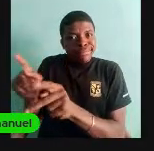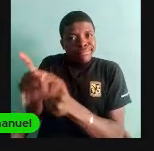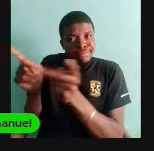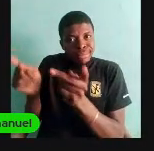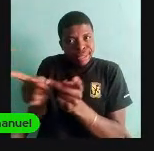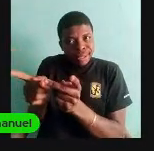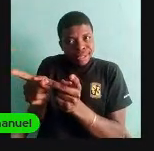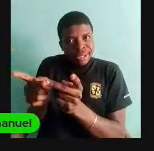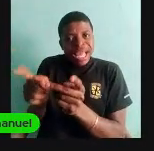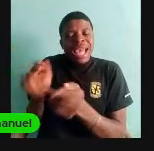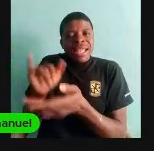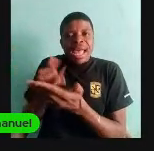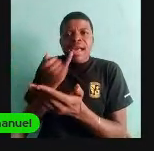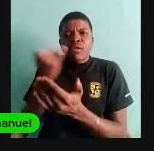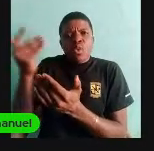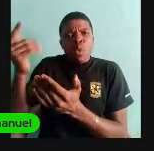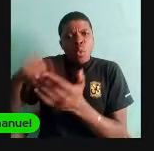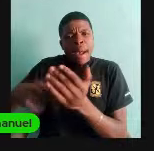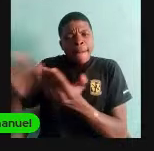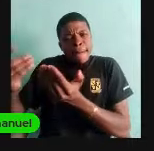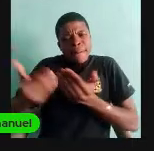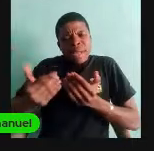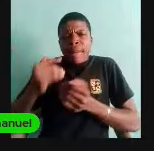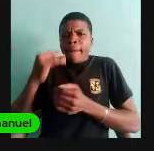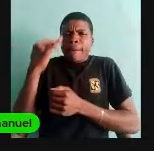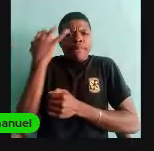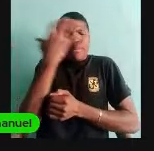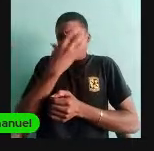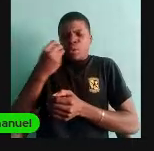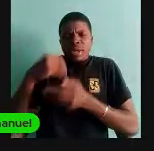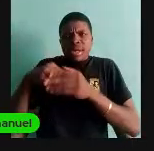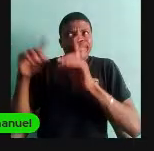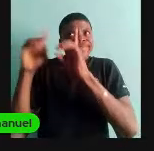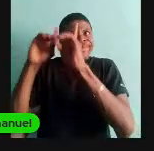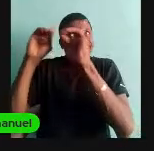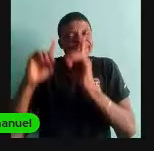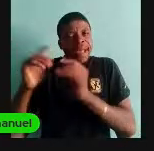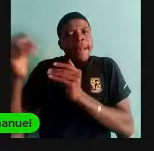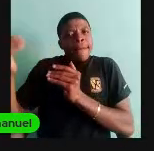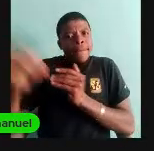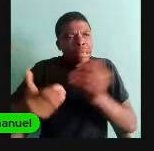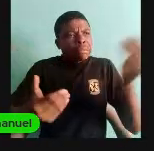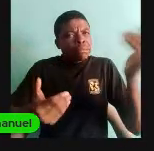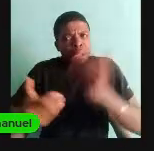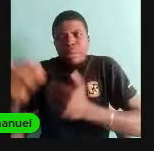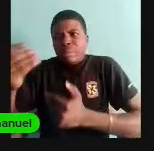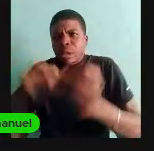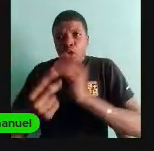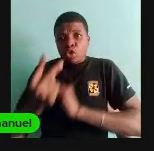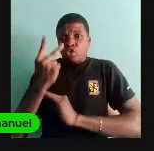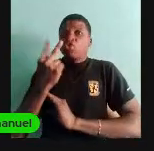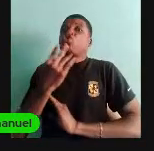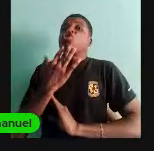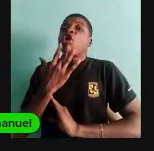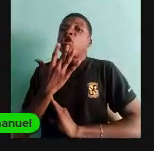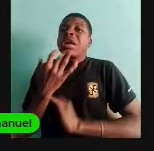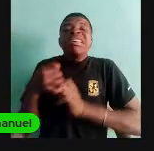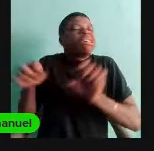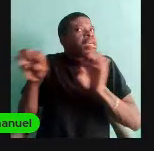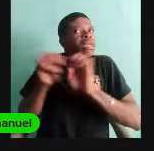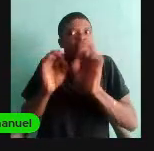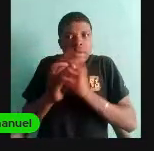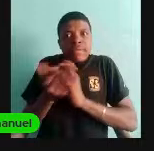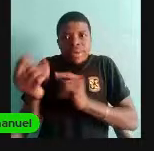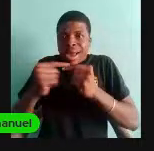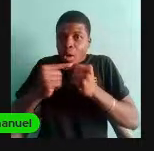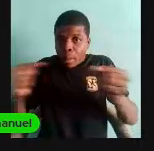in design. Bringing two colors together and joining them, even if they are opposite, and making them look beautiful.